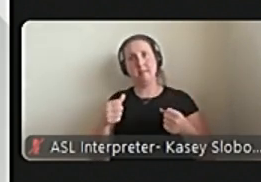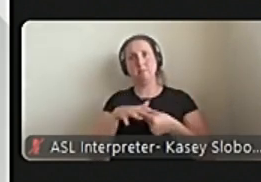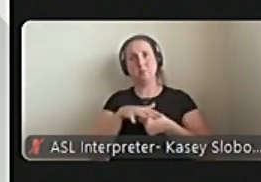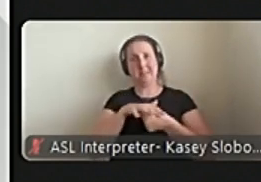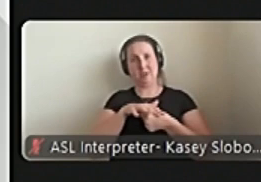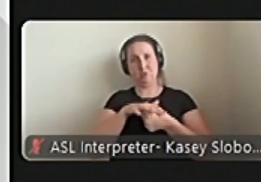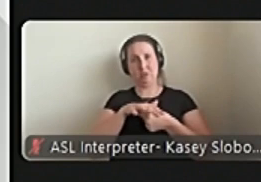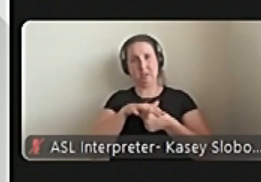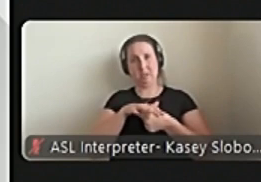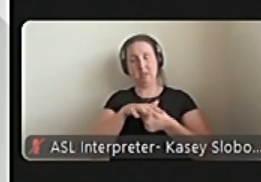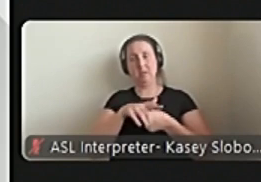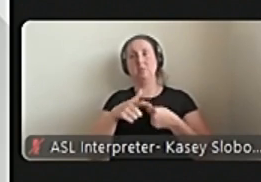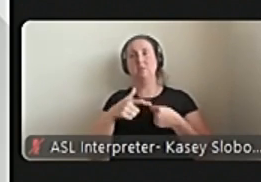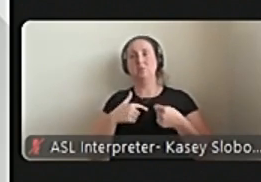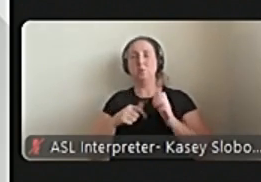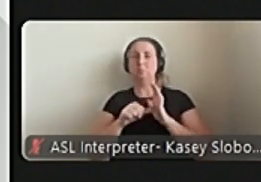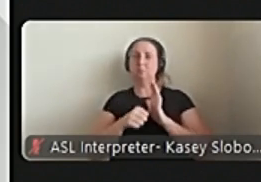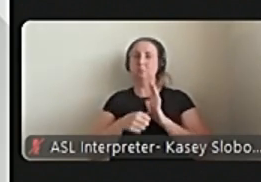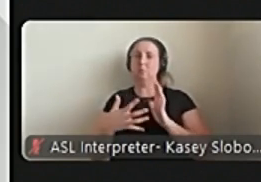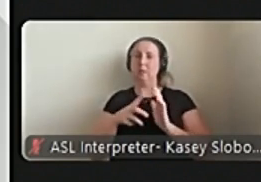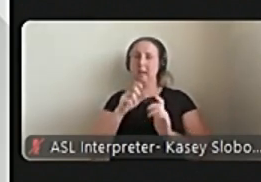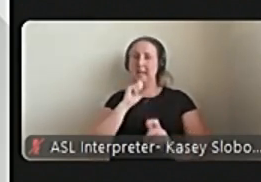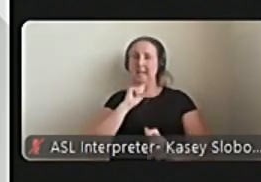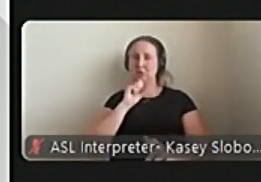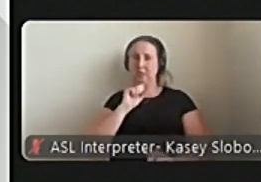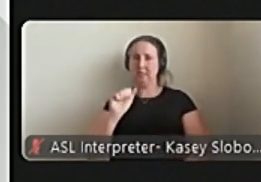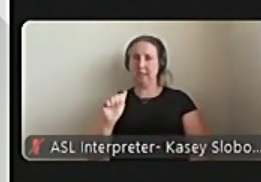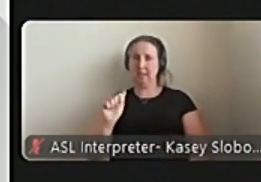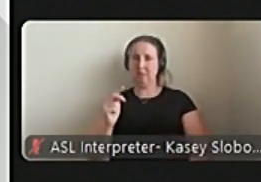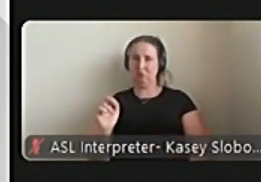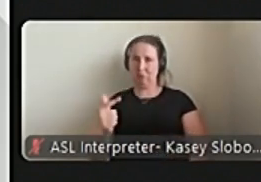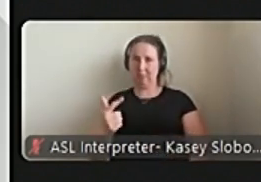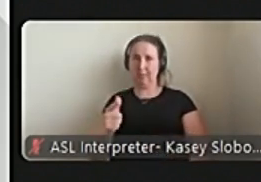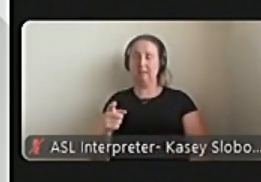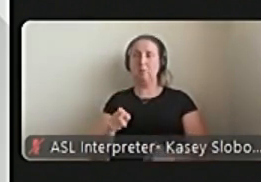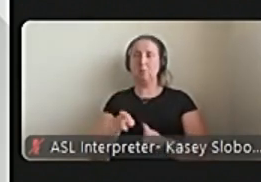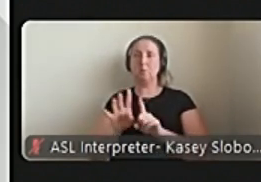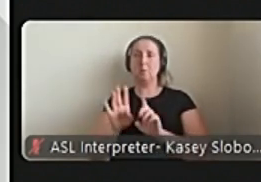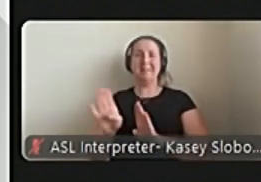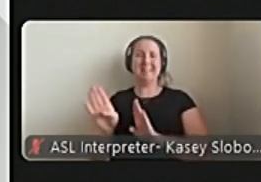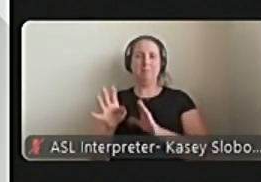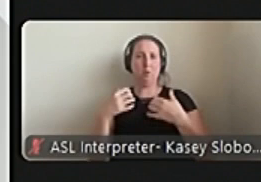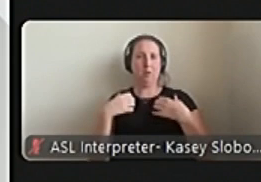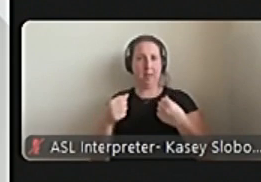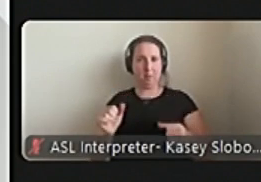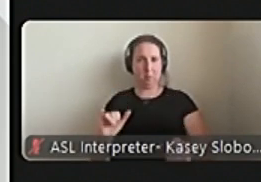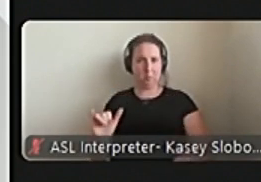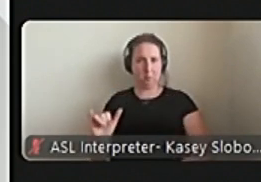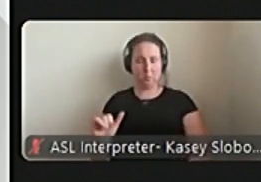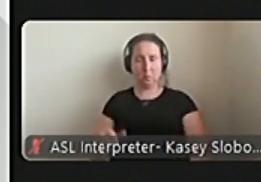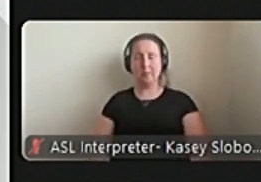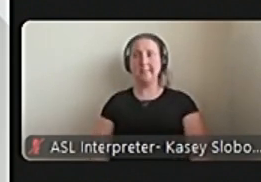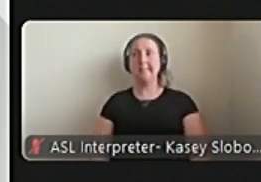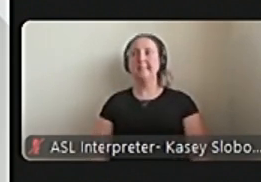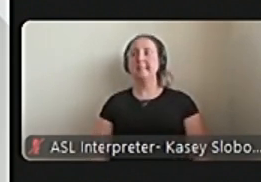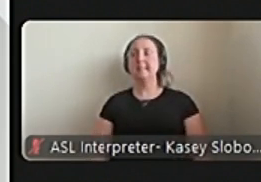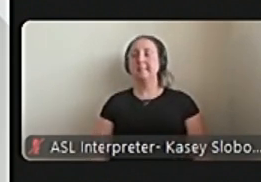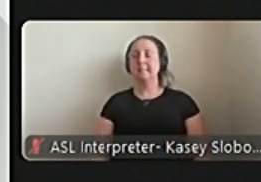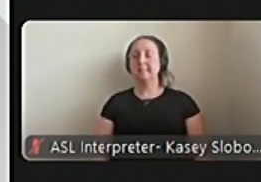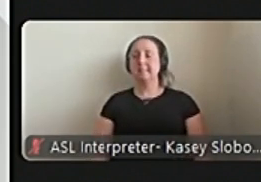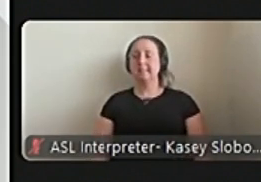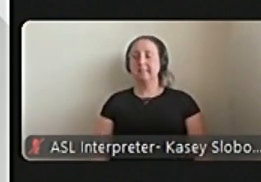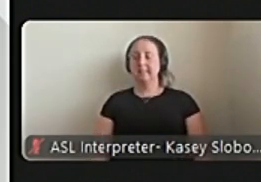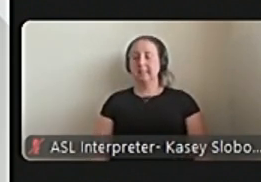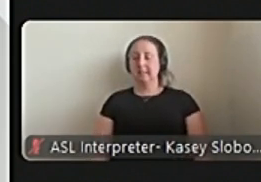agencies on aging, and you've got mental and behavioral health, that there was a kind of a